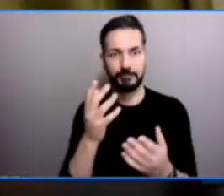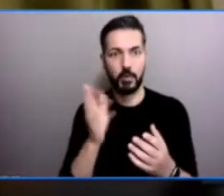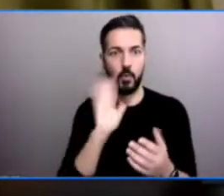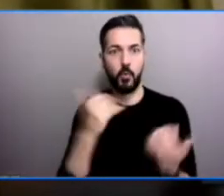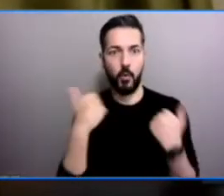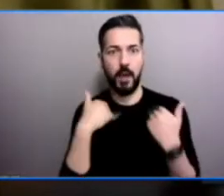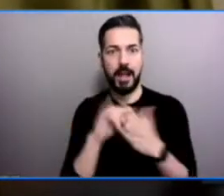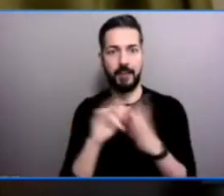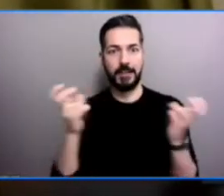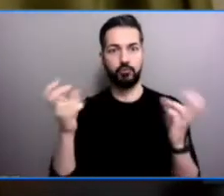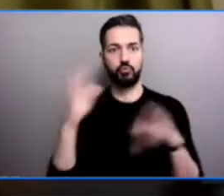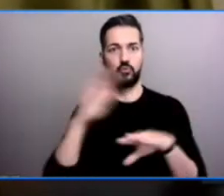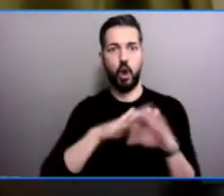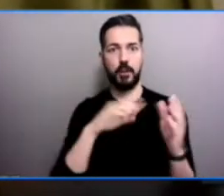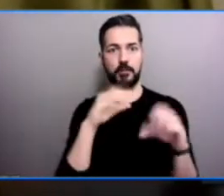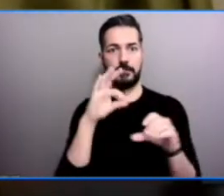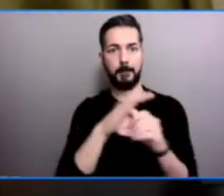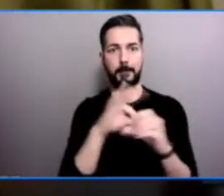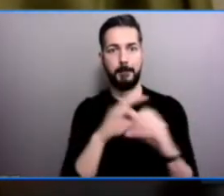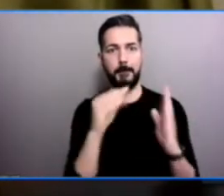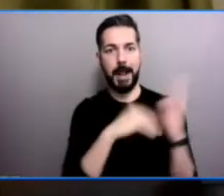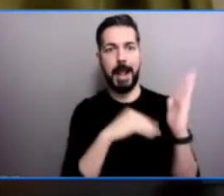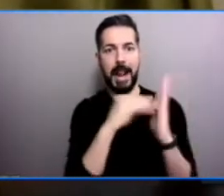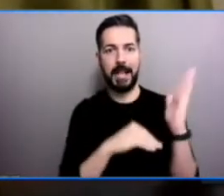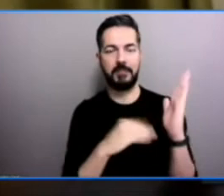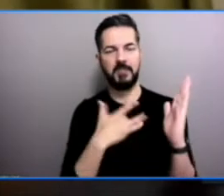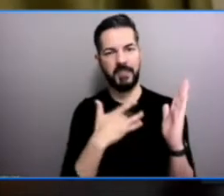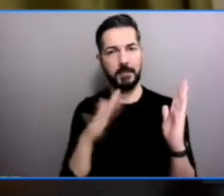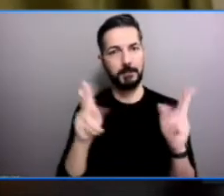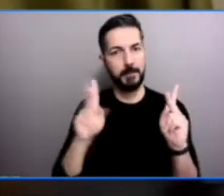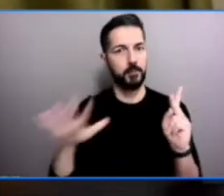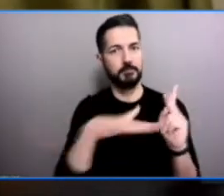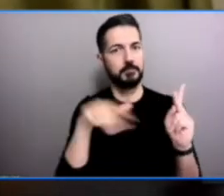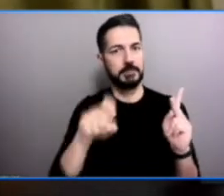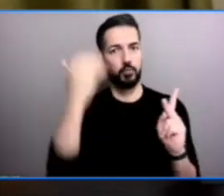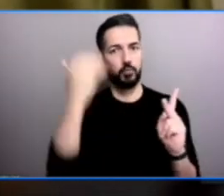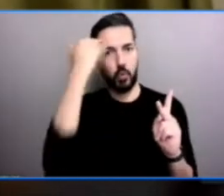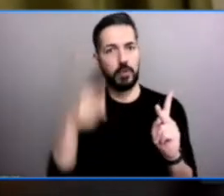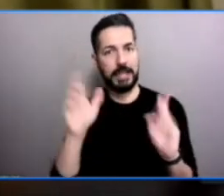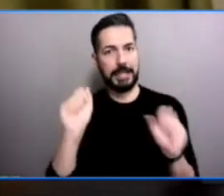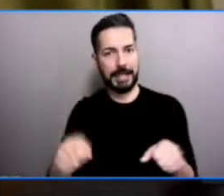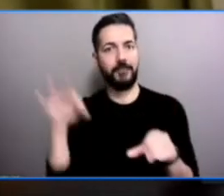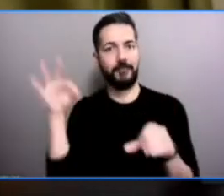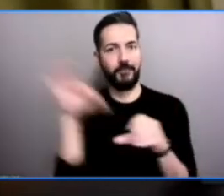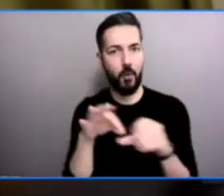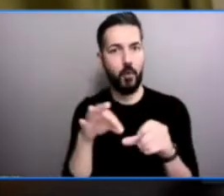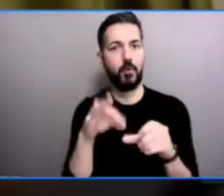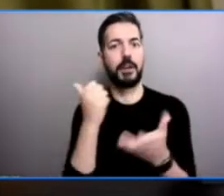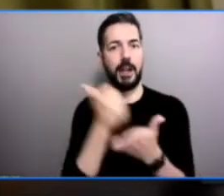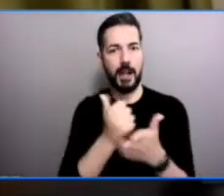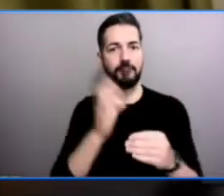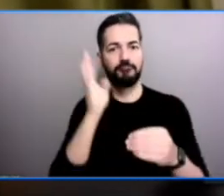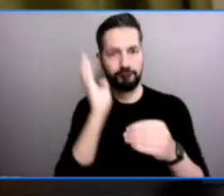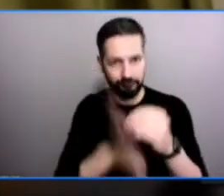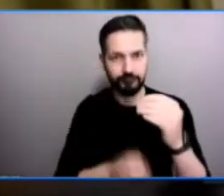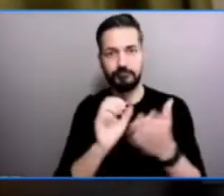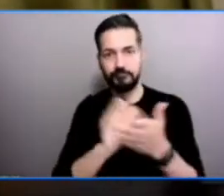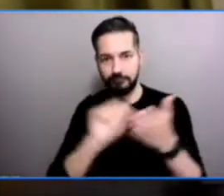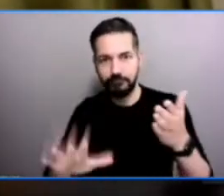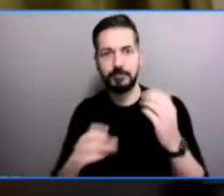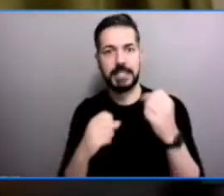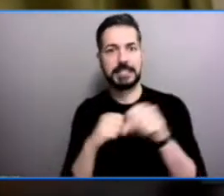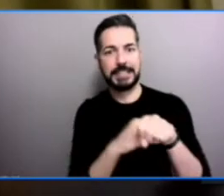see literally where we purchased that ad space. And other than that, because of COVID, we relied really heavily on,